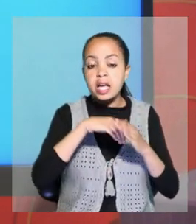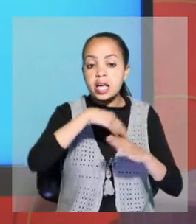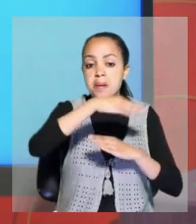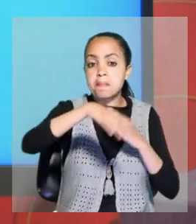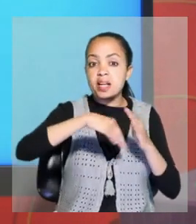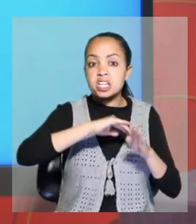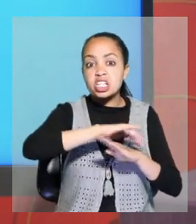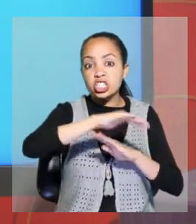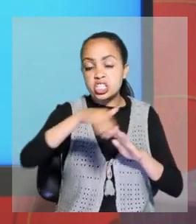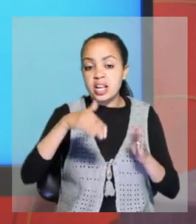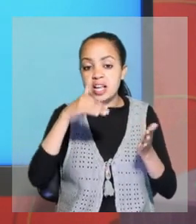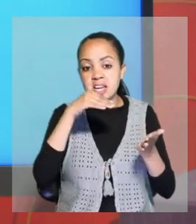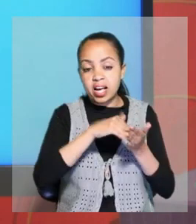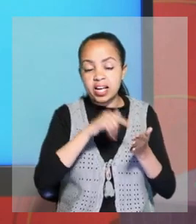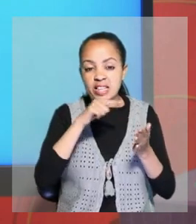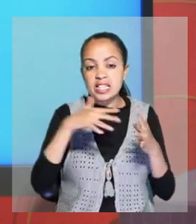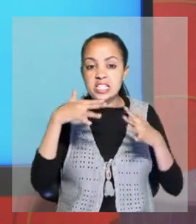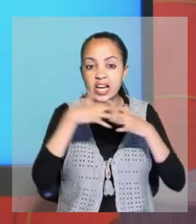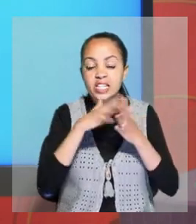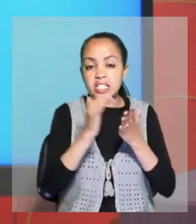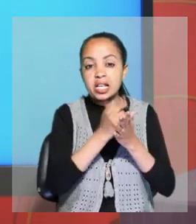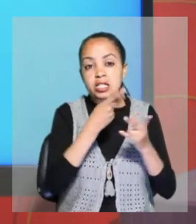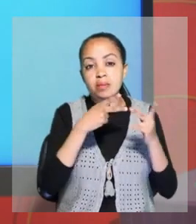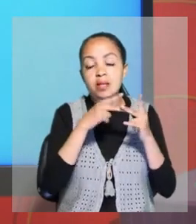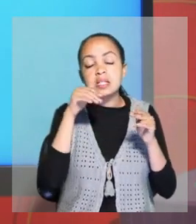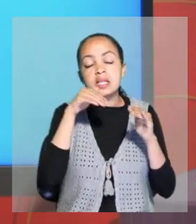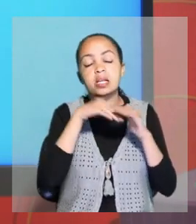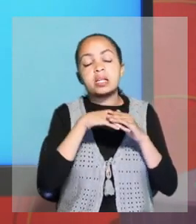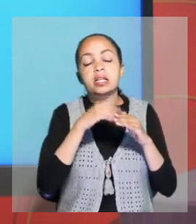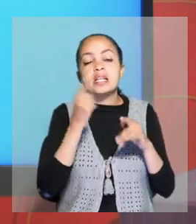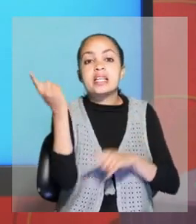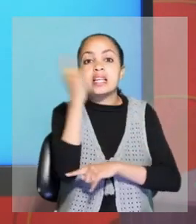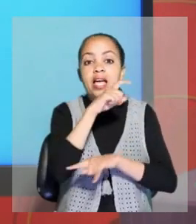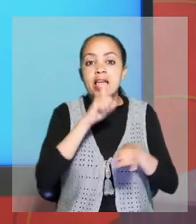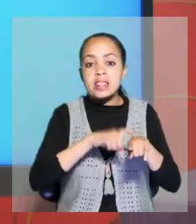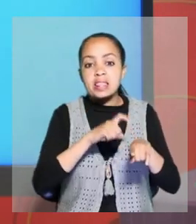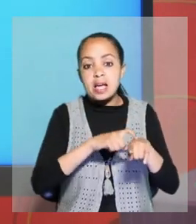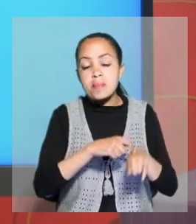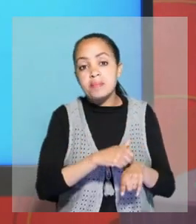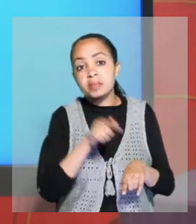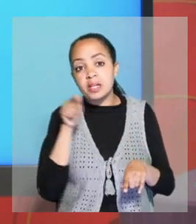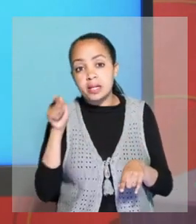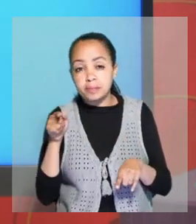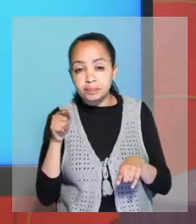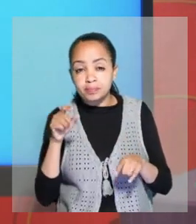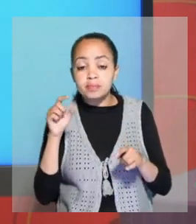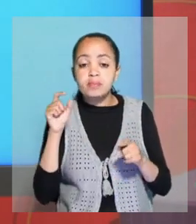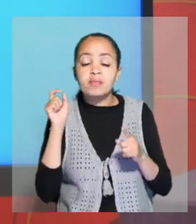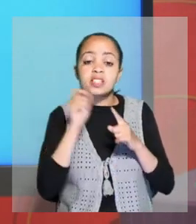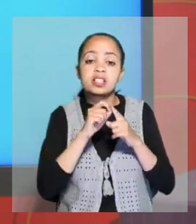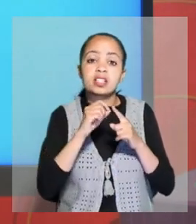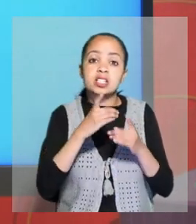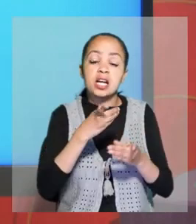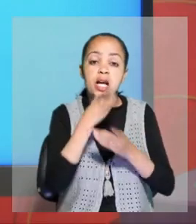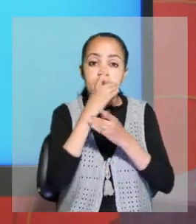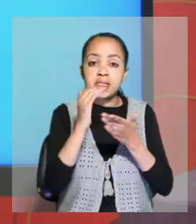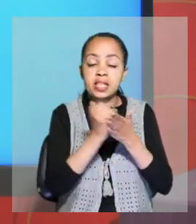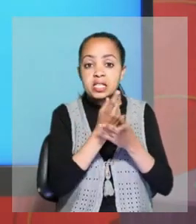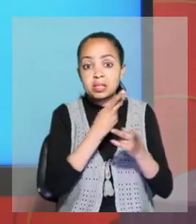And again here, this reaction takes place during a daytime, whereas here, fixation of carbon dioxide takes